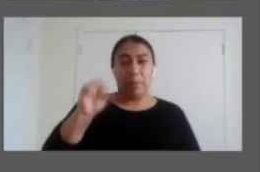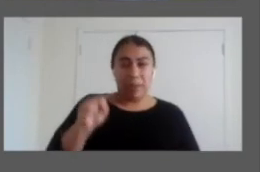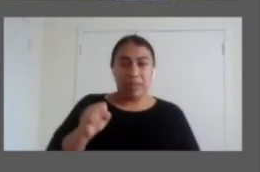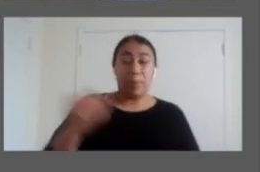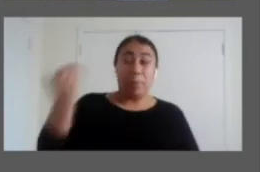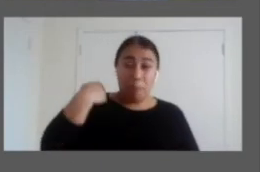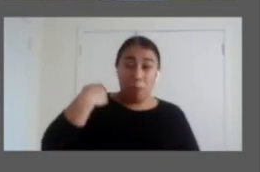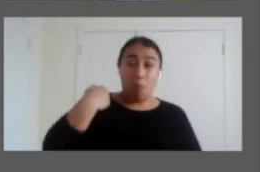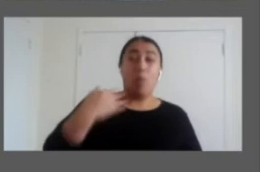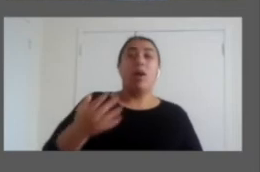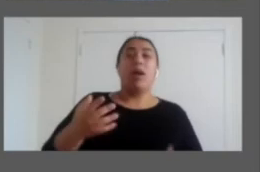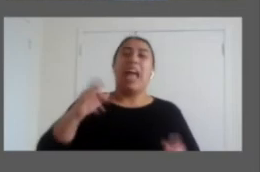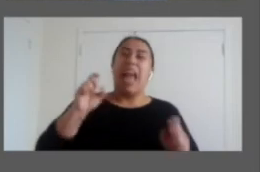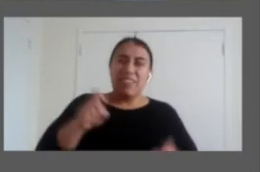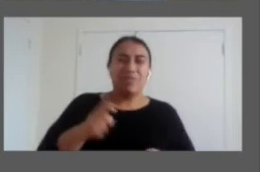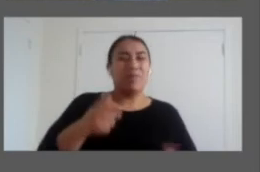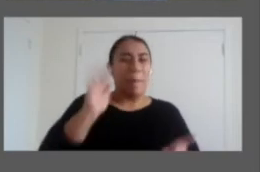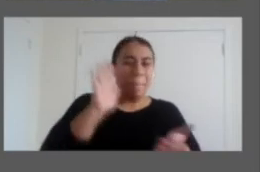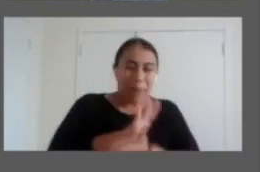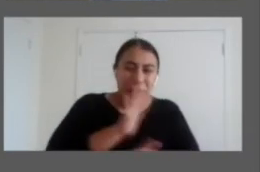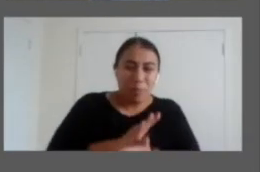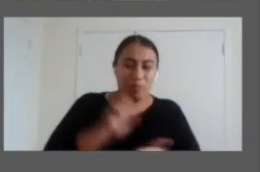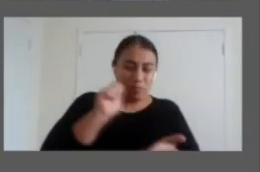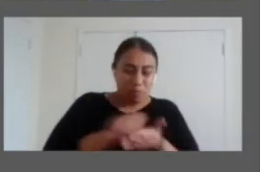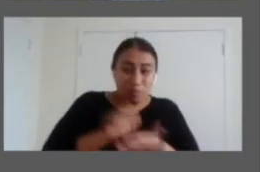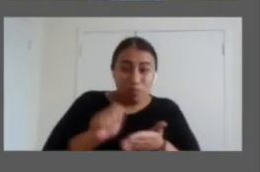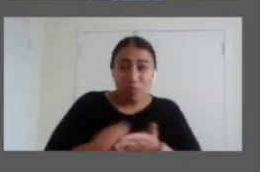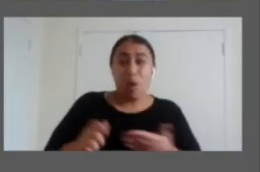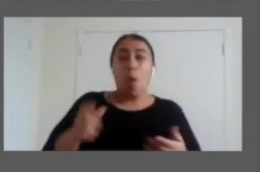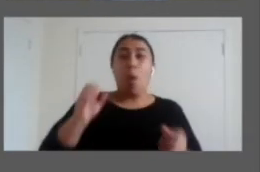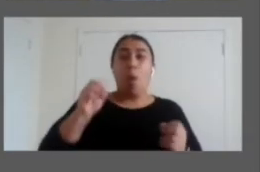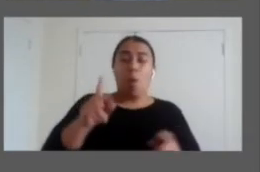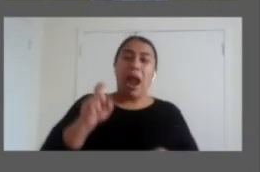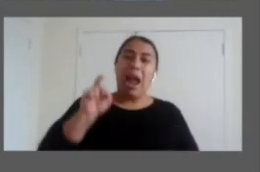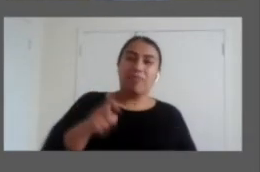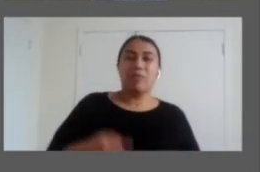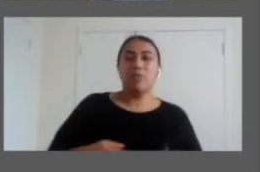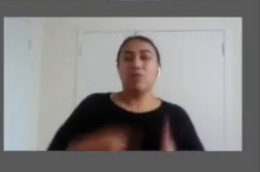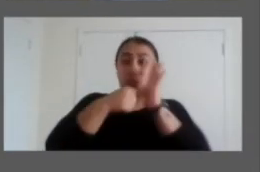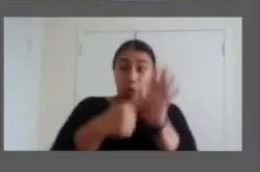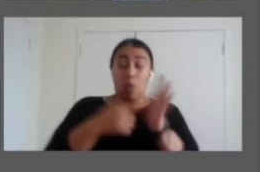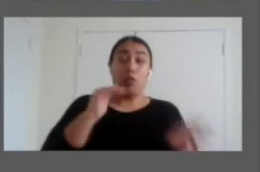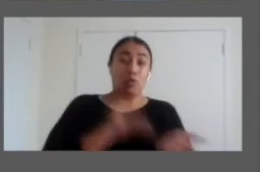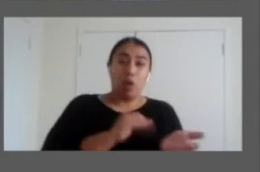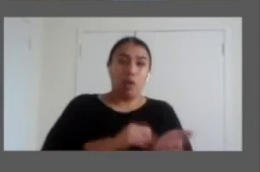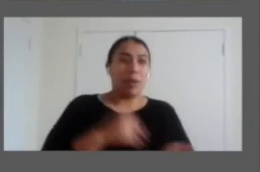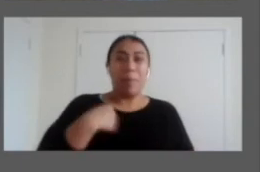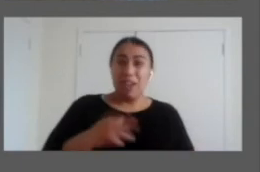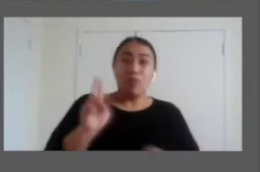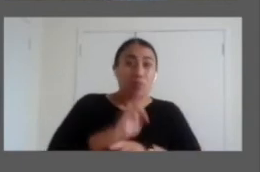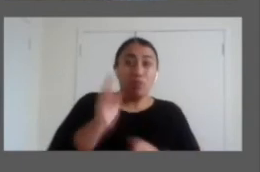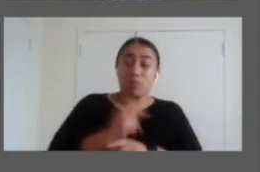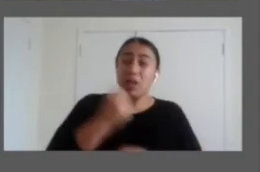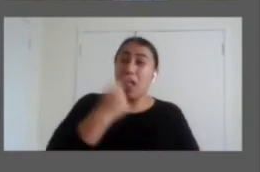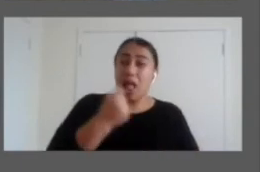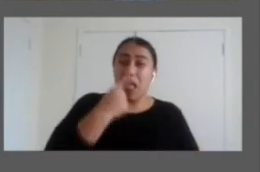from a spinal cord injury, or spinal cord disease. Severe pain, cachexia, anorexia, weight loss, and or severe